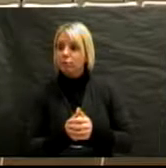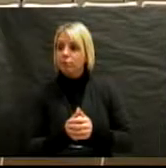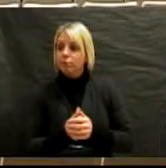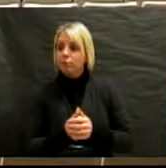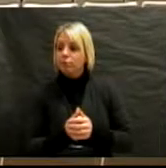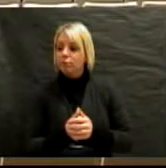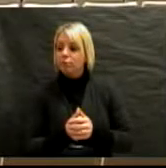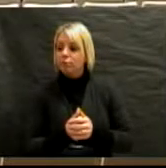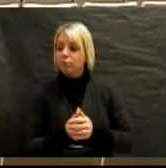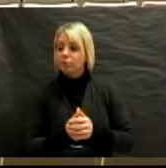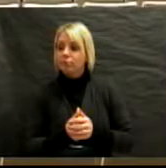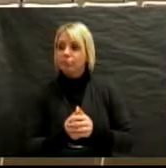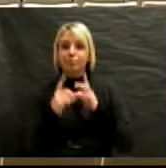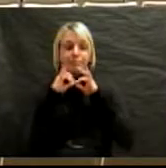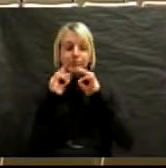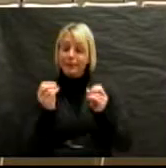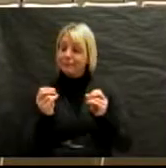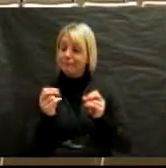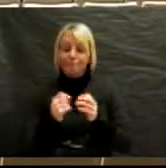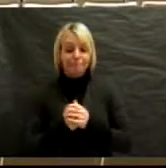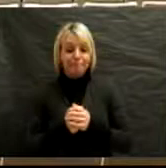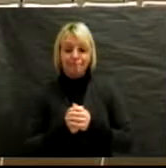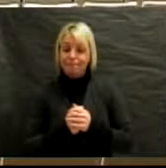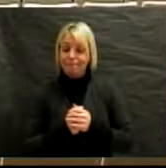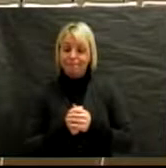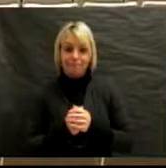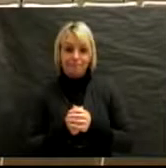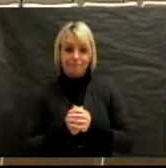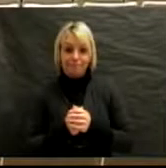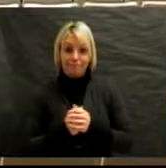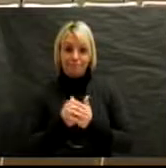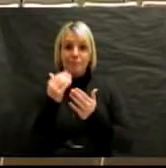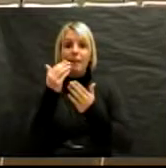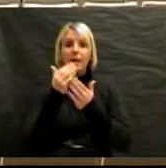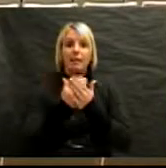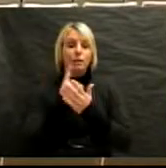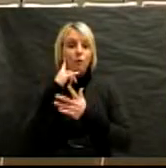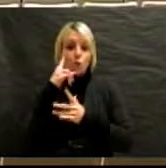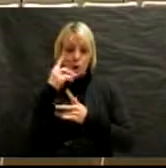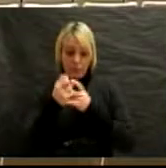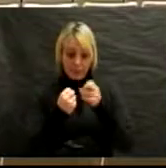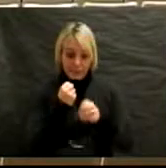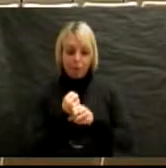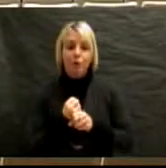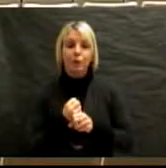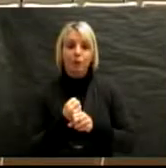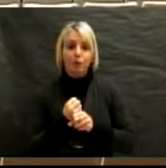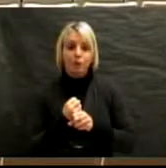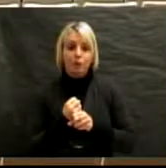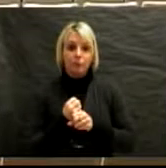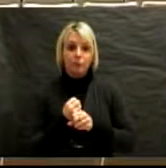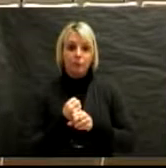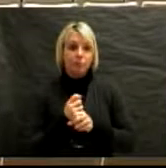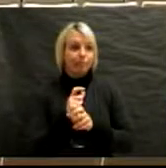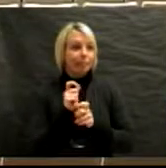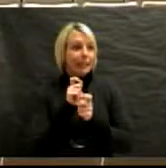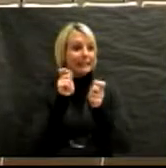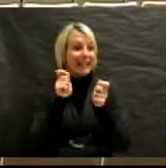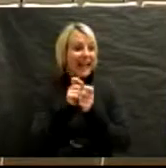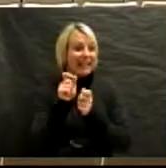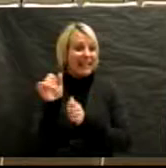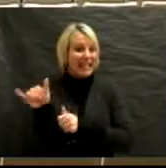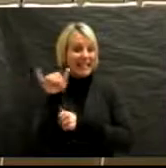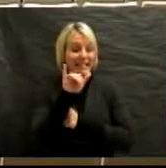then the list for this year looks exactly like it did last year with the exception